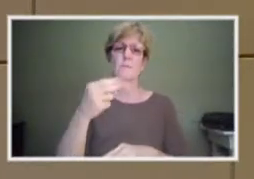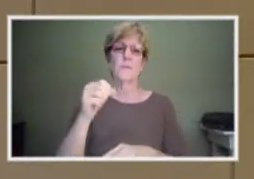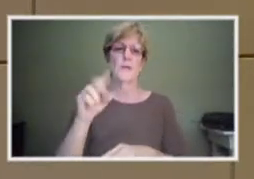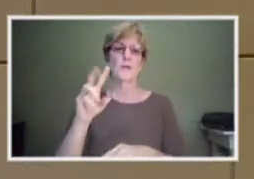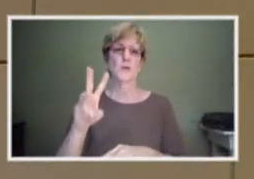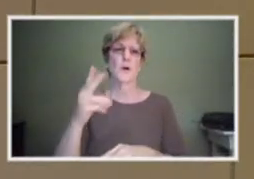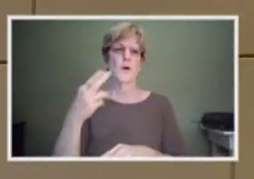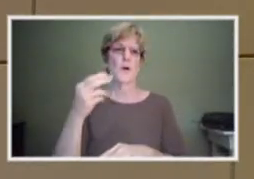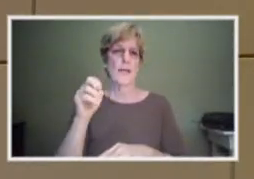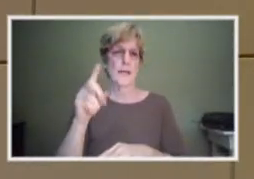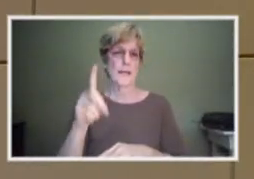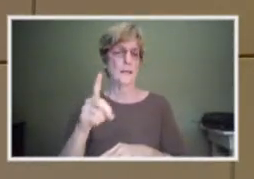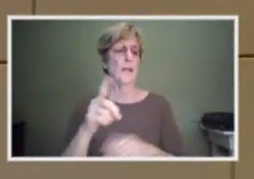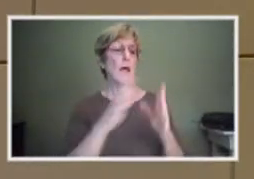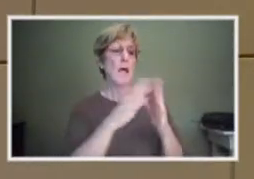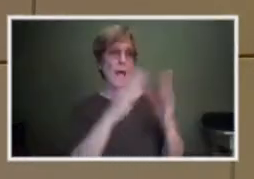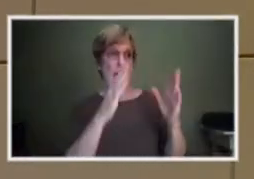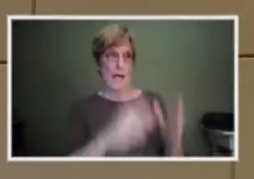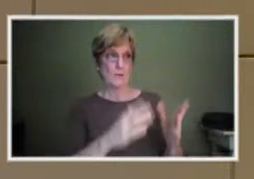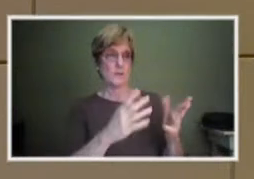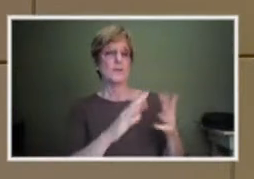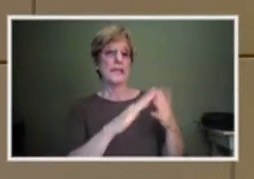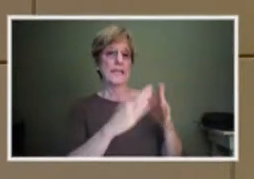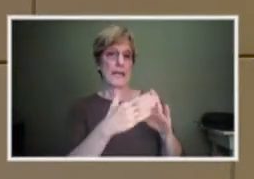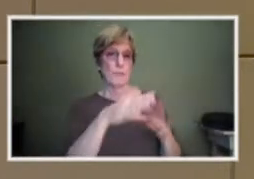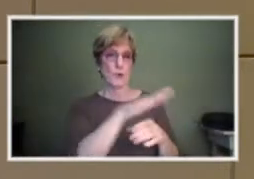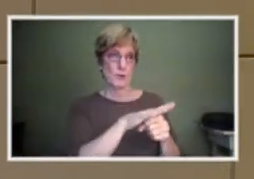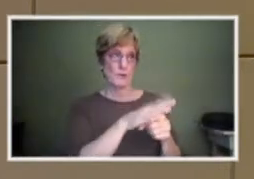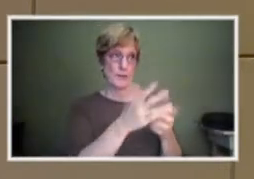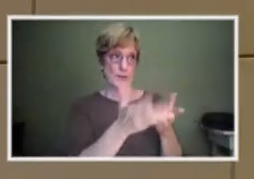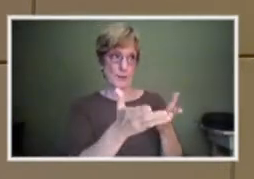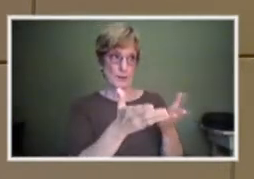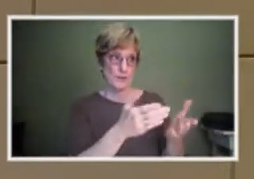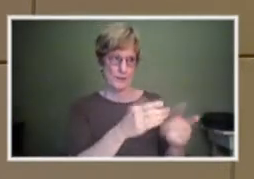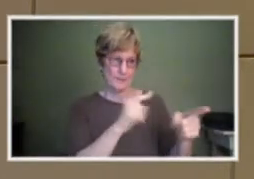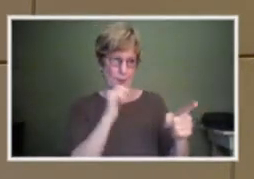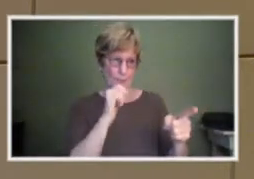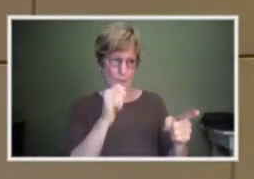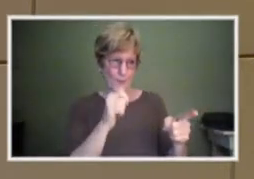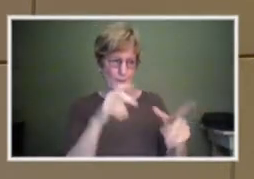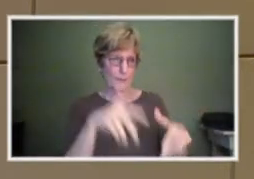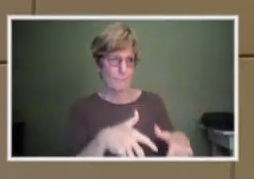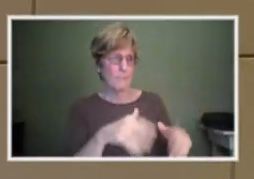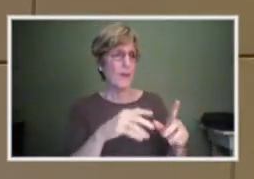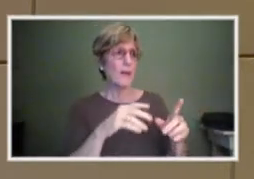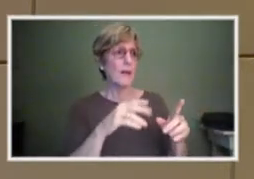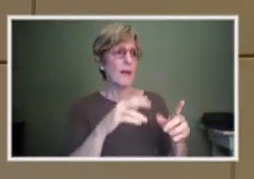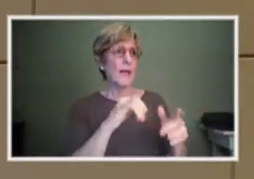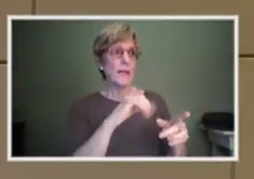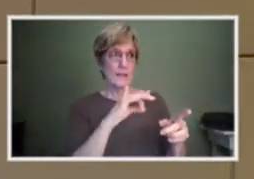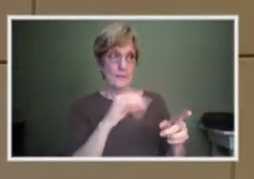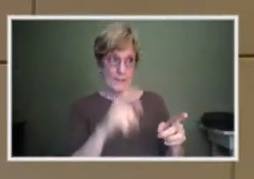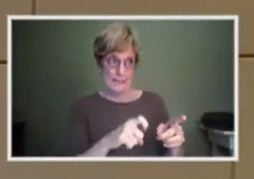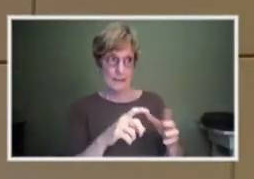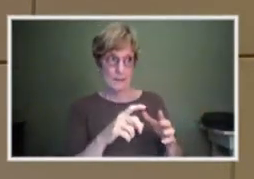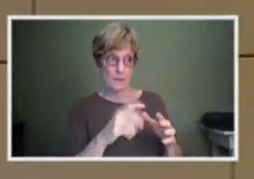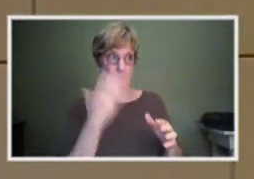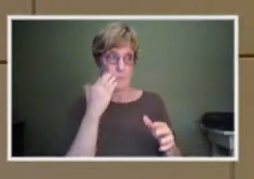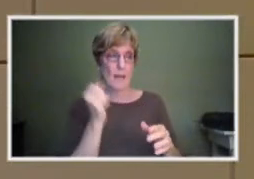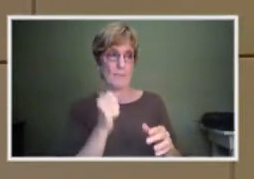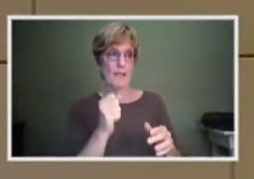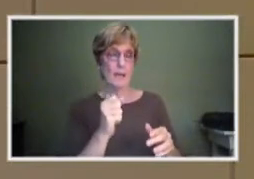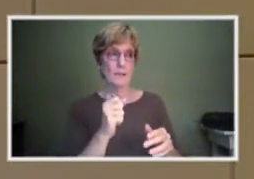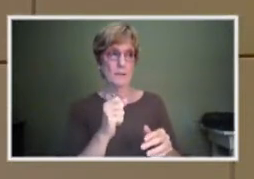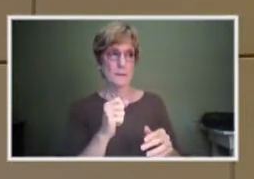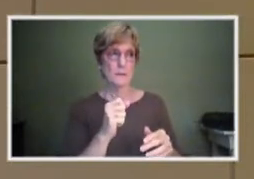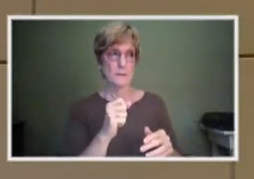Director of Housing and Neighborhood Services. Sean, I hope I'm not surprising you. If needed, because there is a